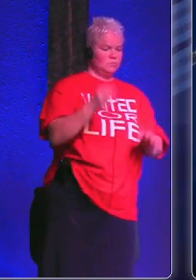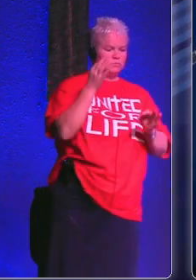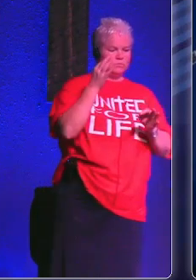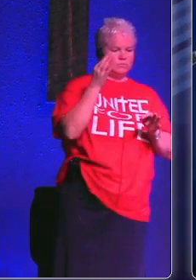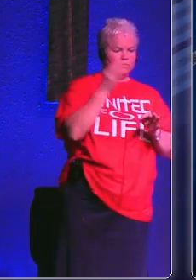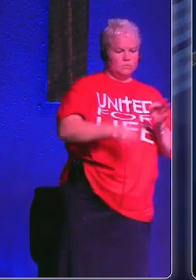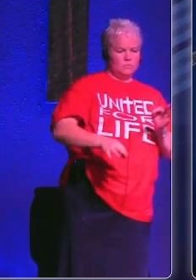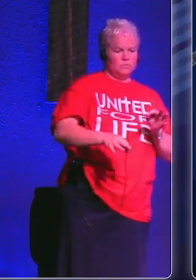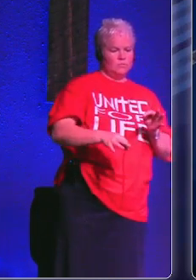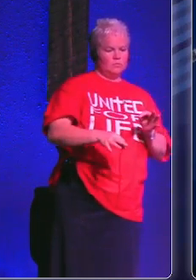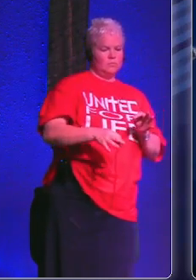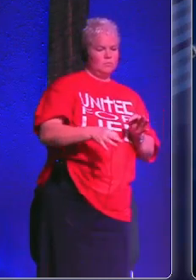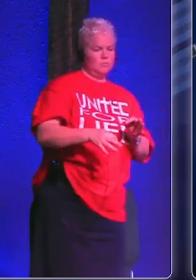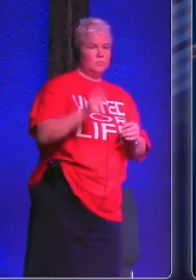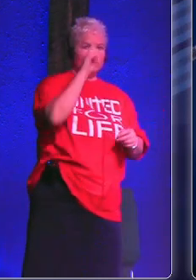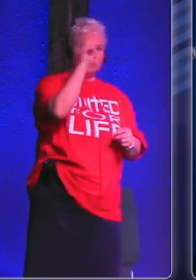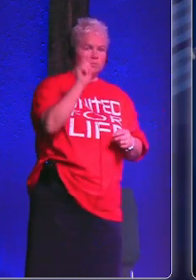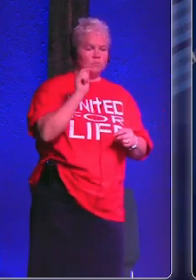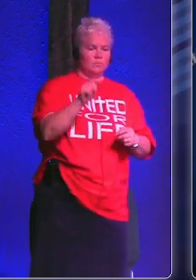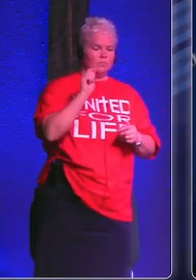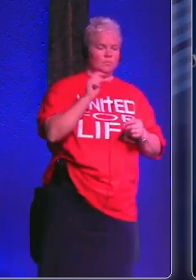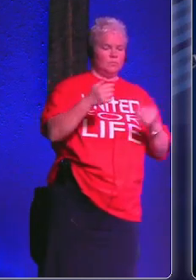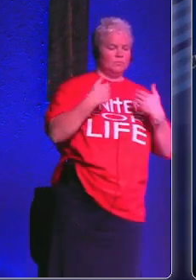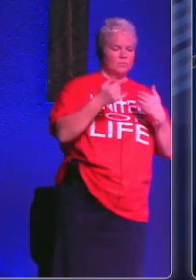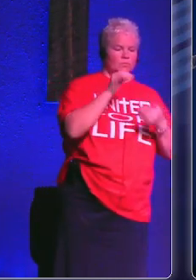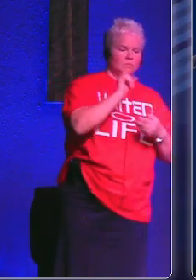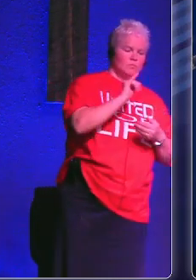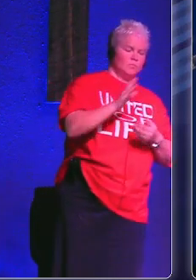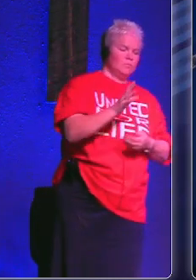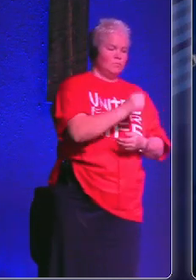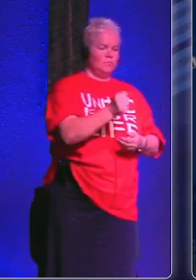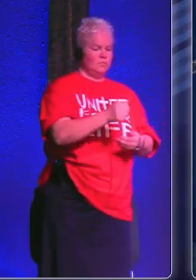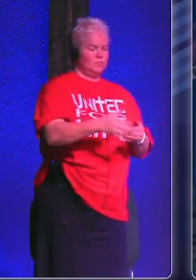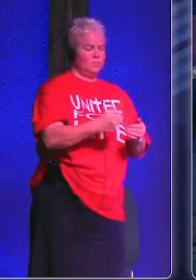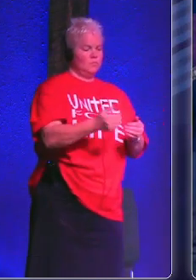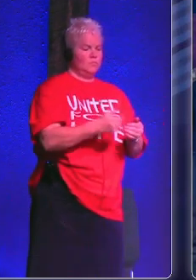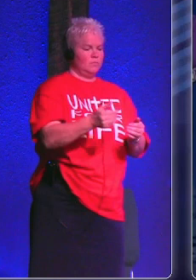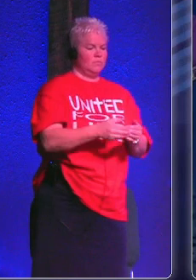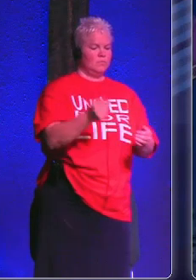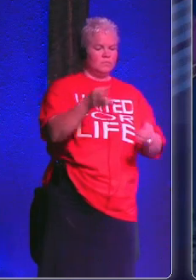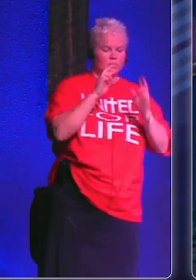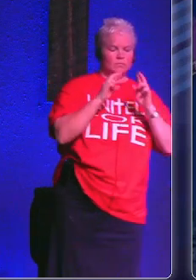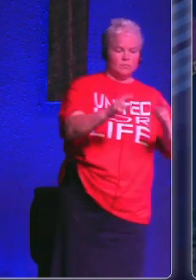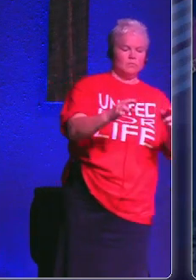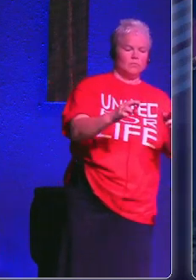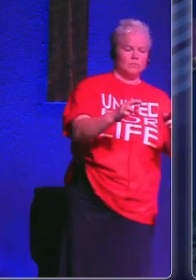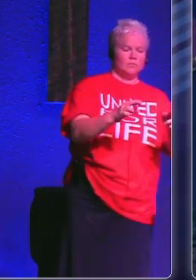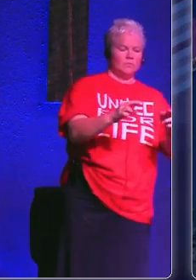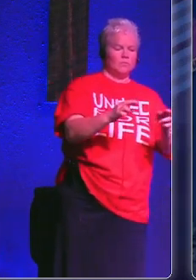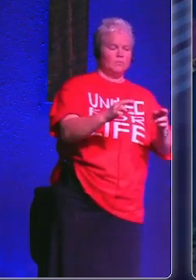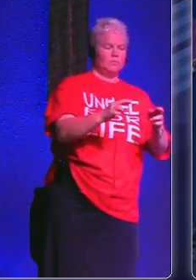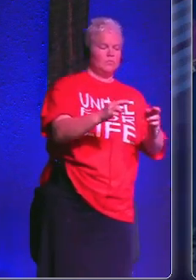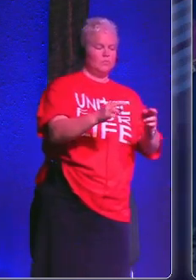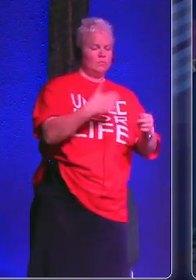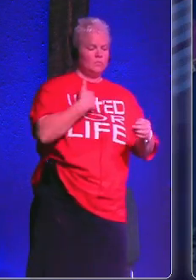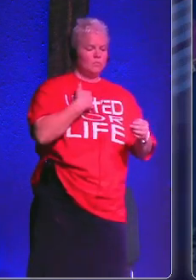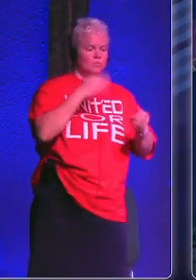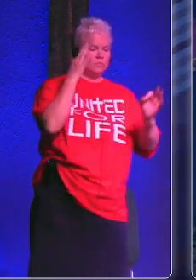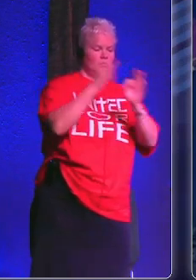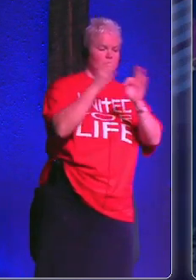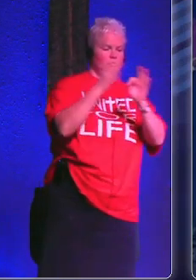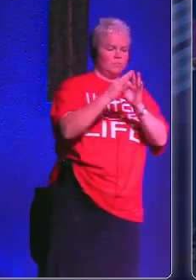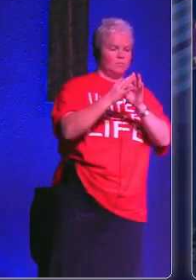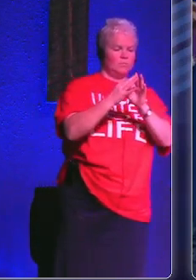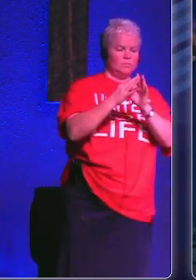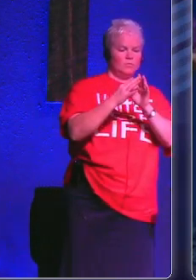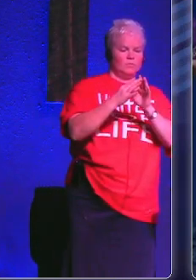simple question, God, have I taken the easy road? And if I have, has that been to the detriment of my